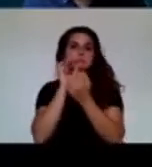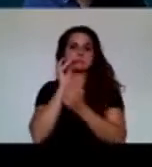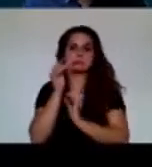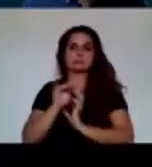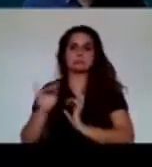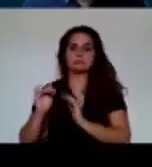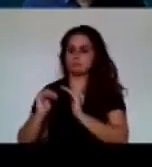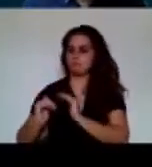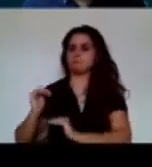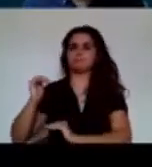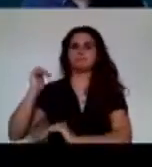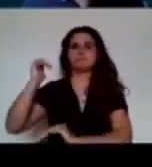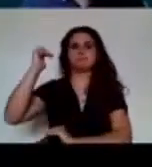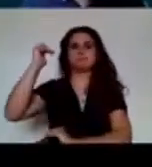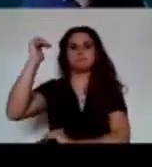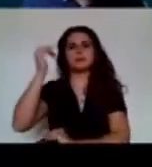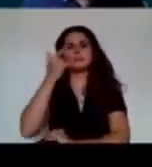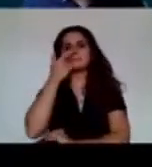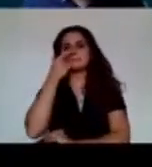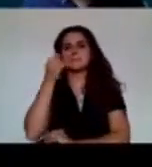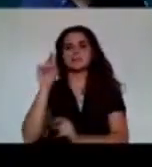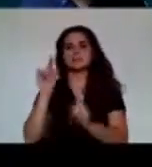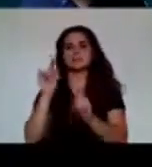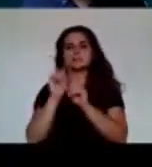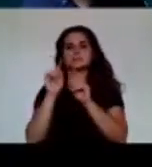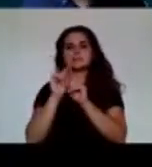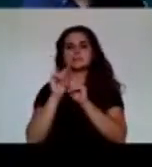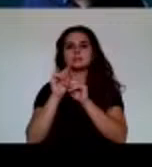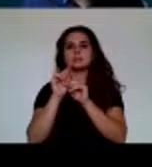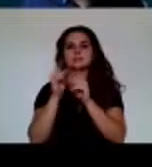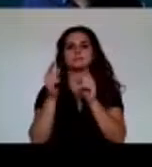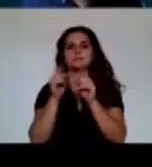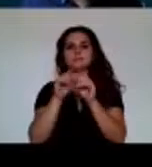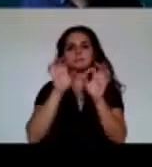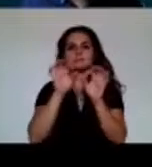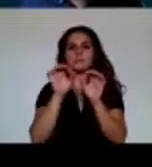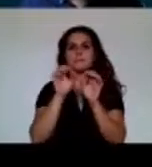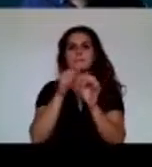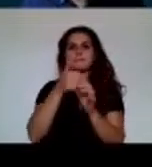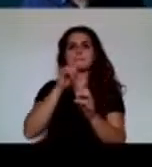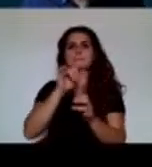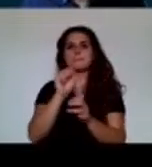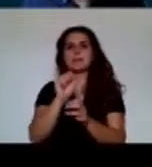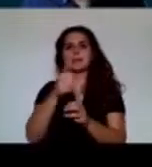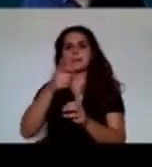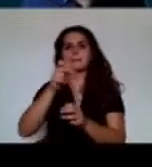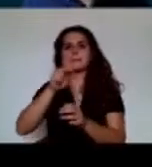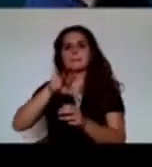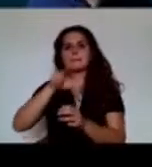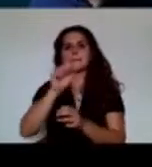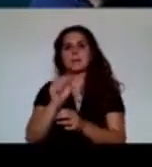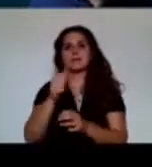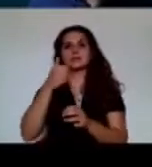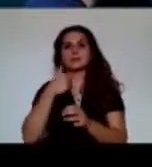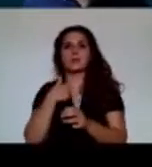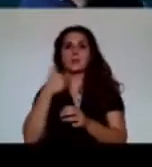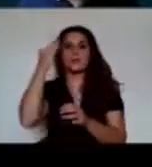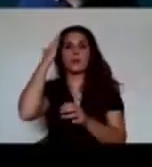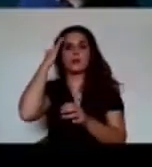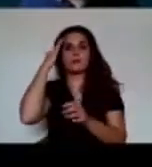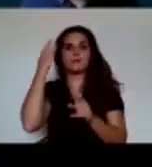go through is a kind of a mini or nano Big Bang. So I really find